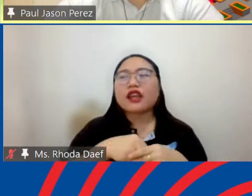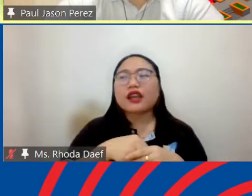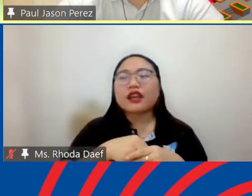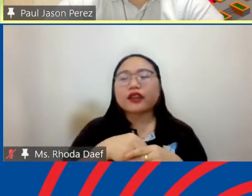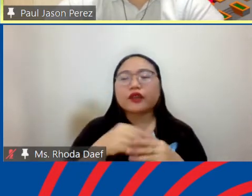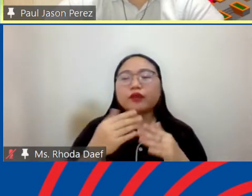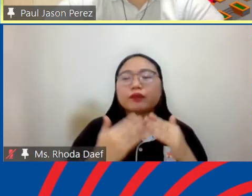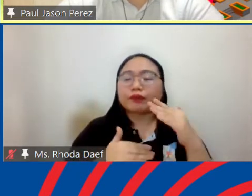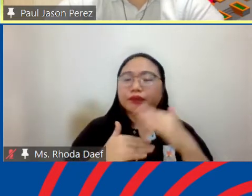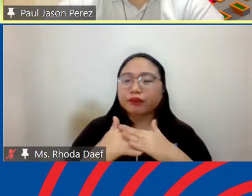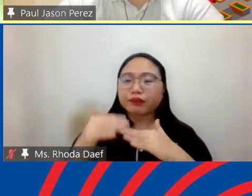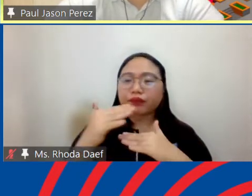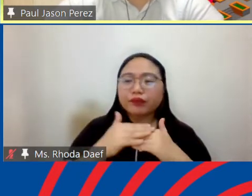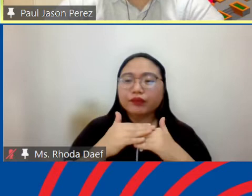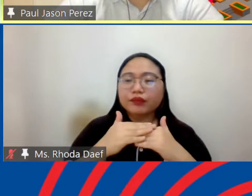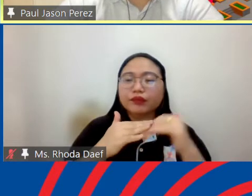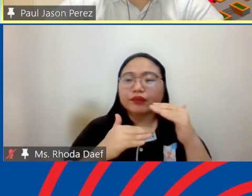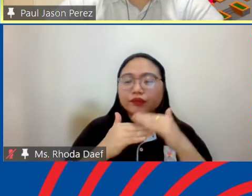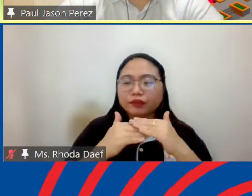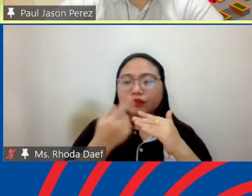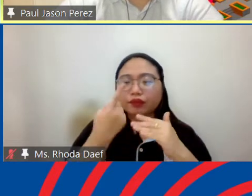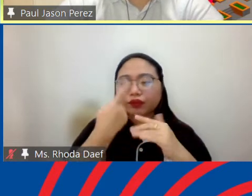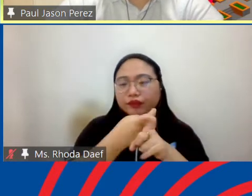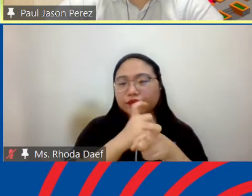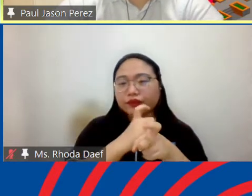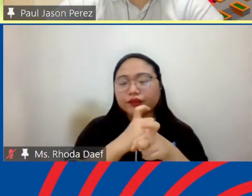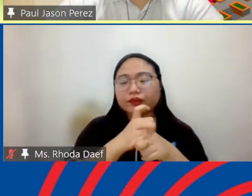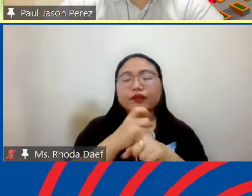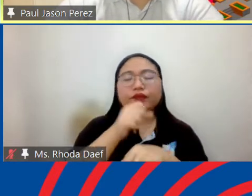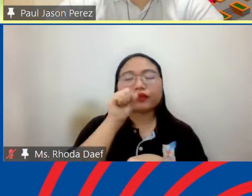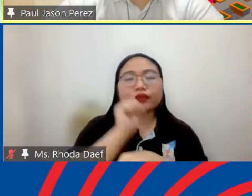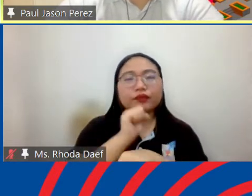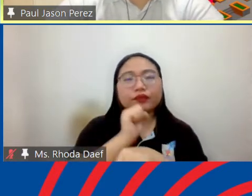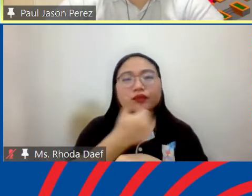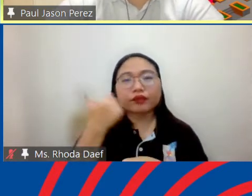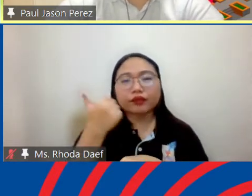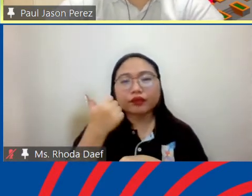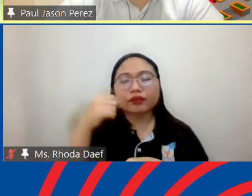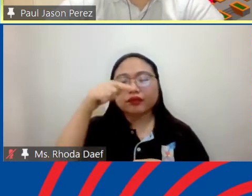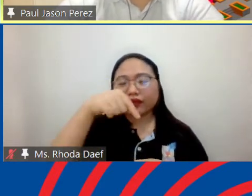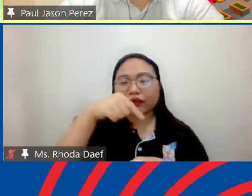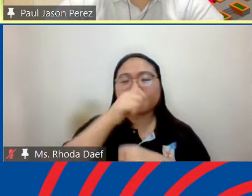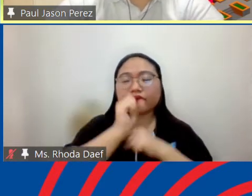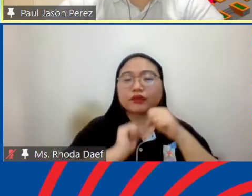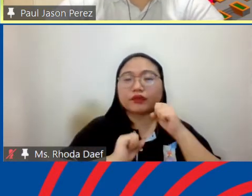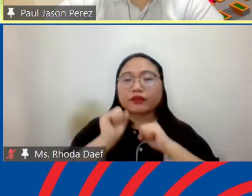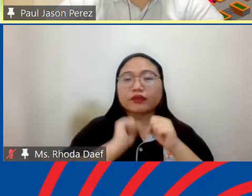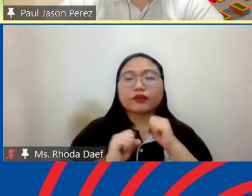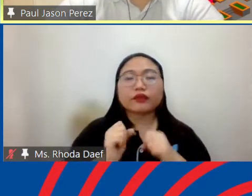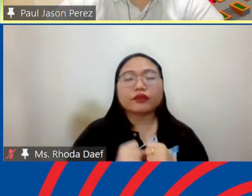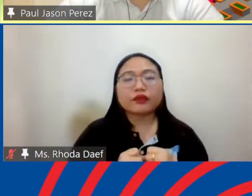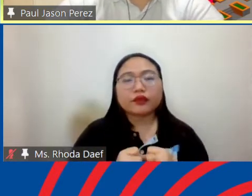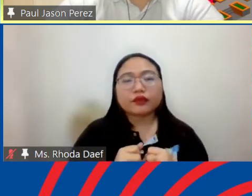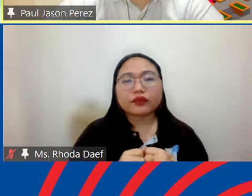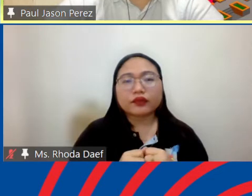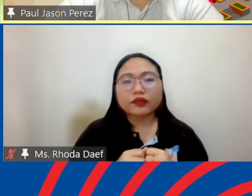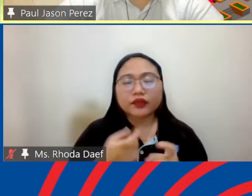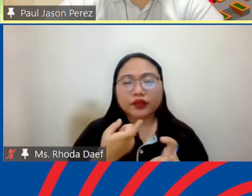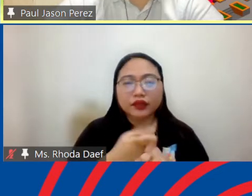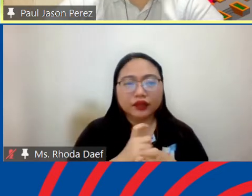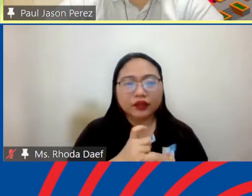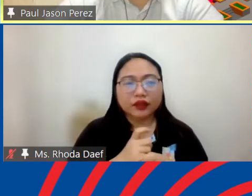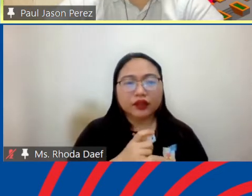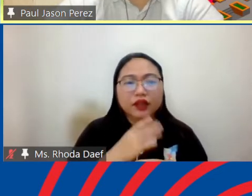us, of the works of others. So however, in science, according to this Nature article by